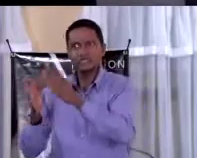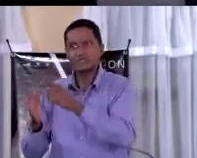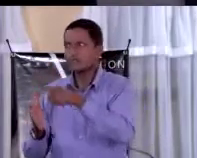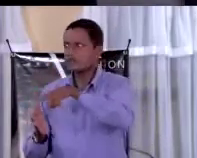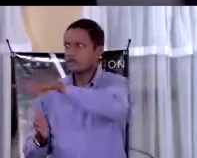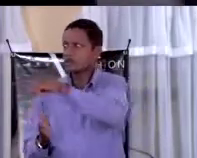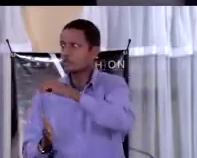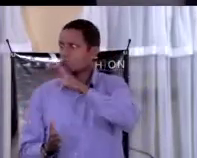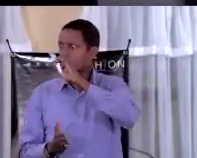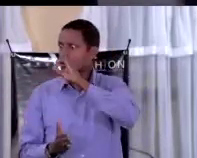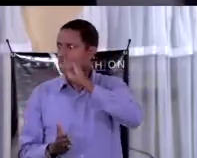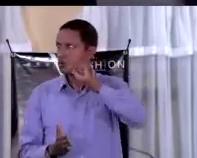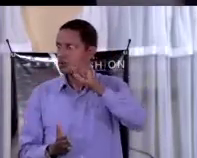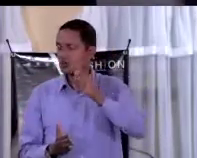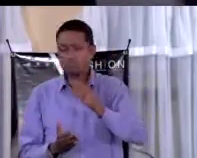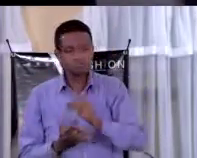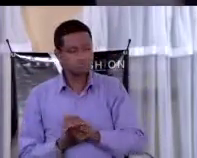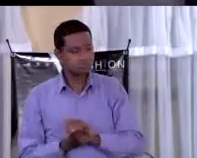But now,